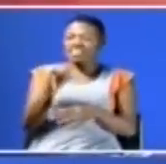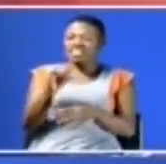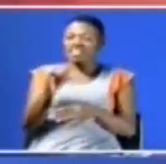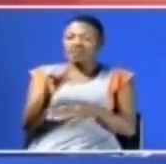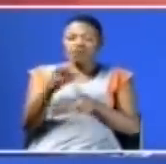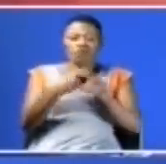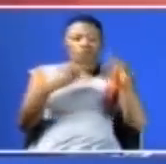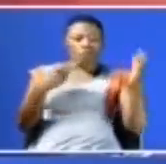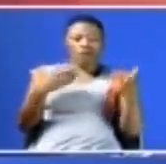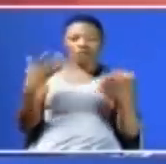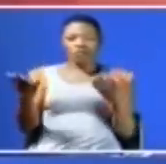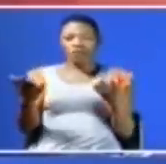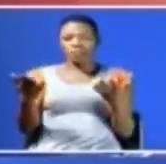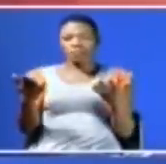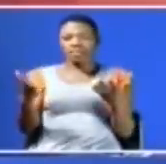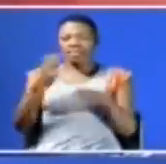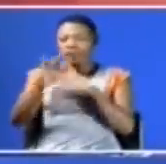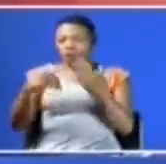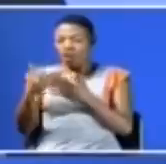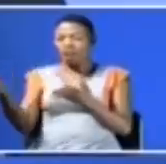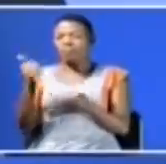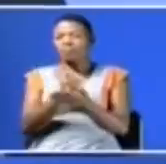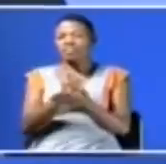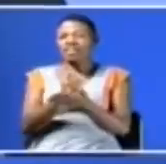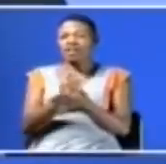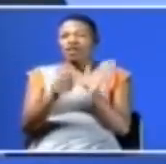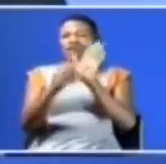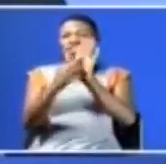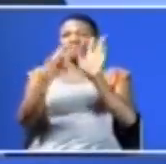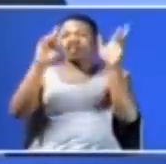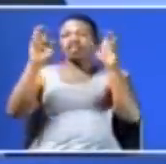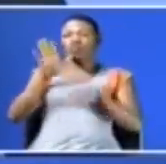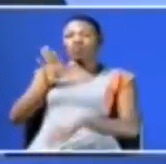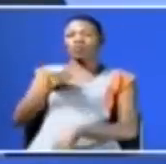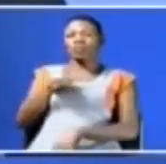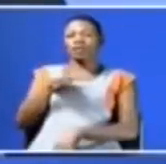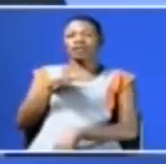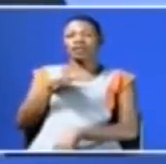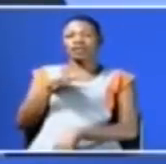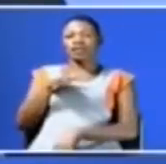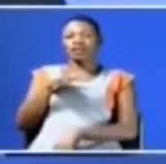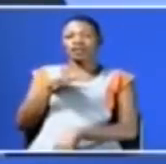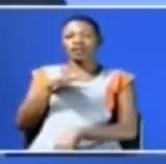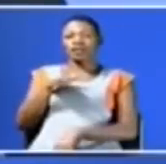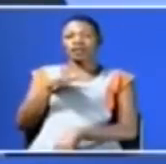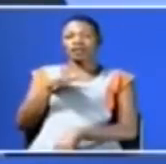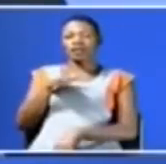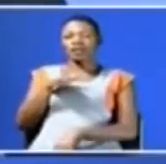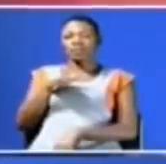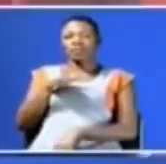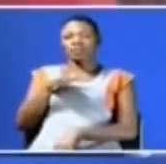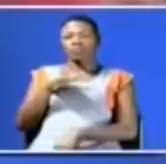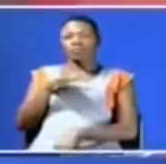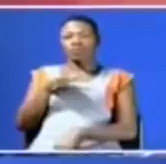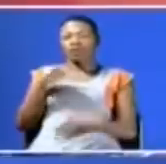community and, you know, maximum in any appointments that are done. The issue of women and the issue of, you know, of other